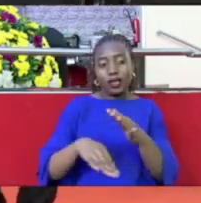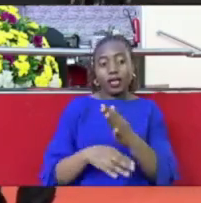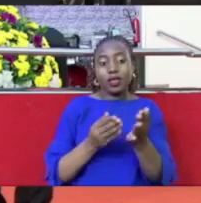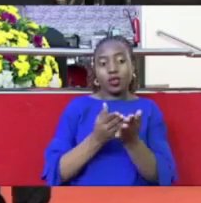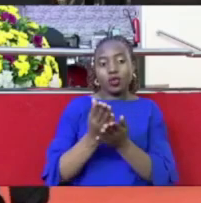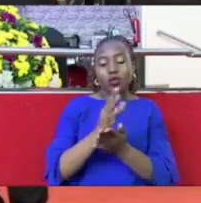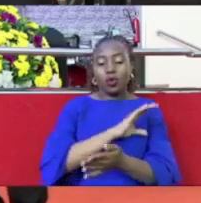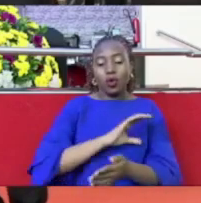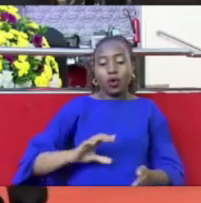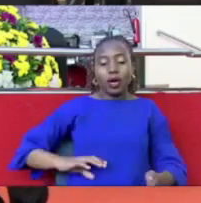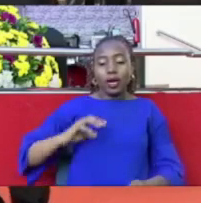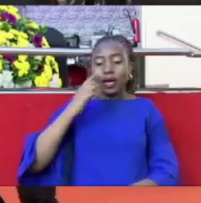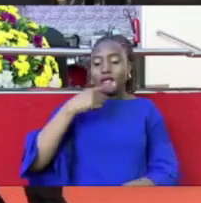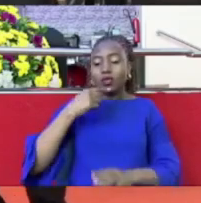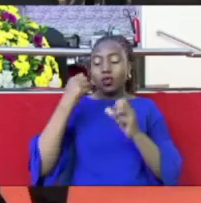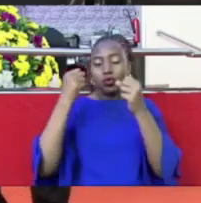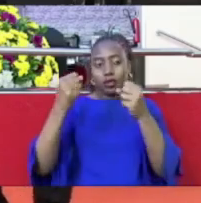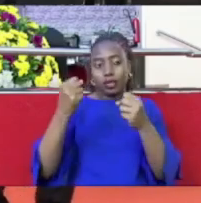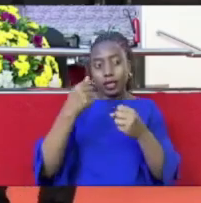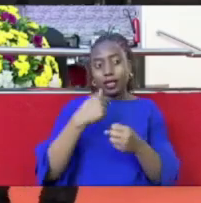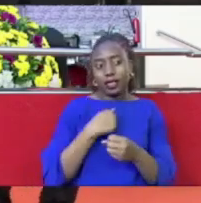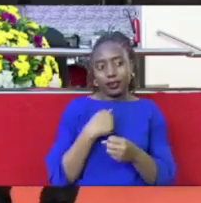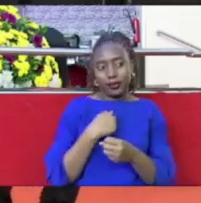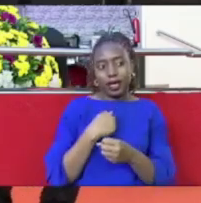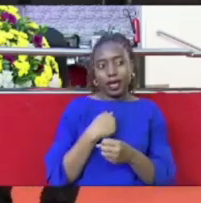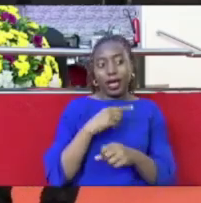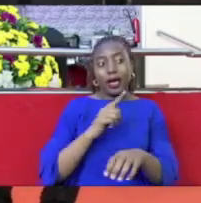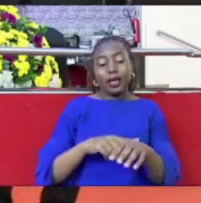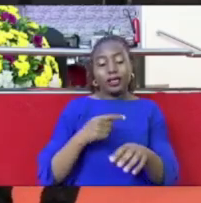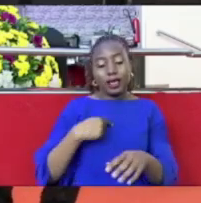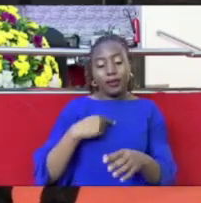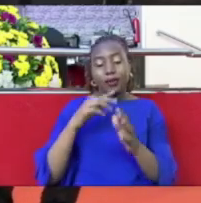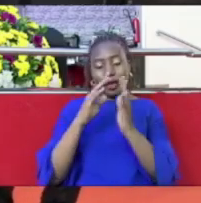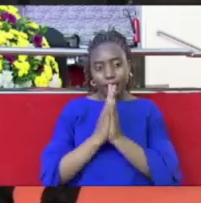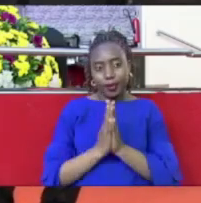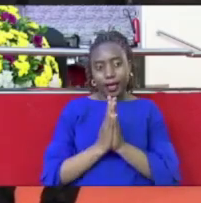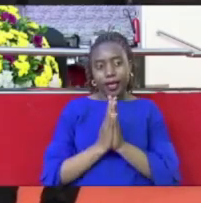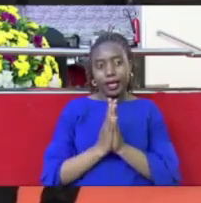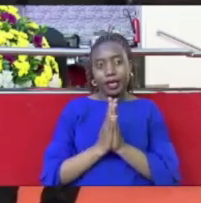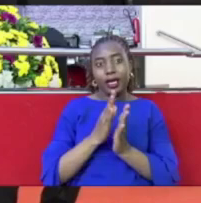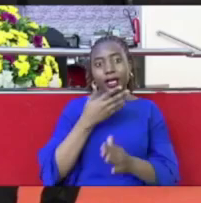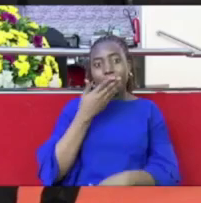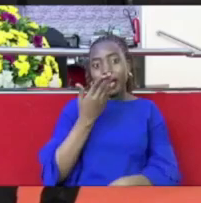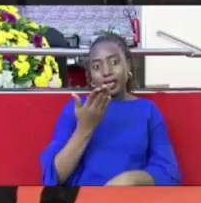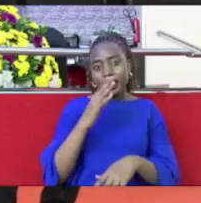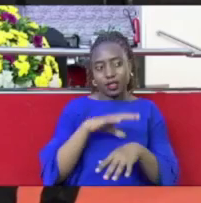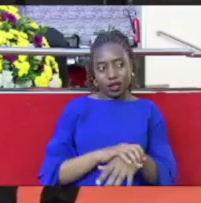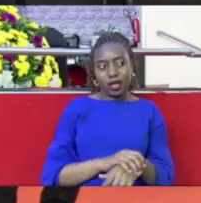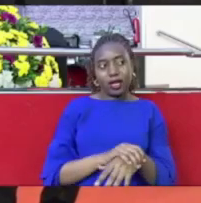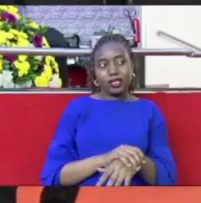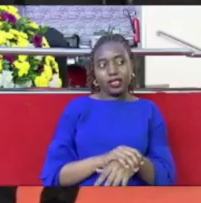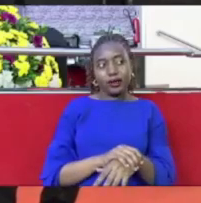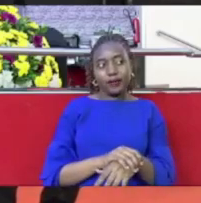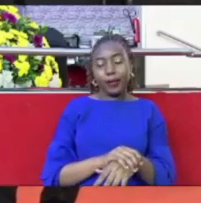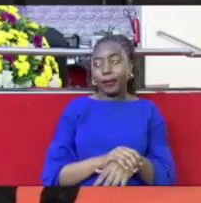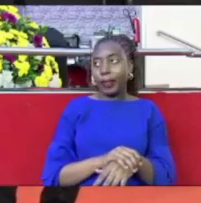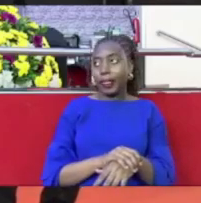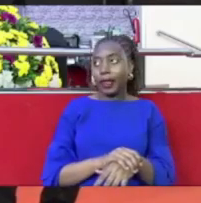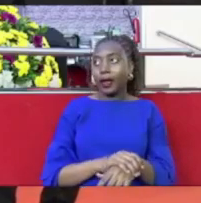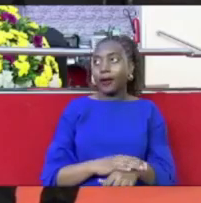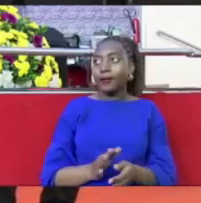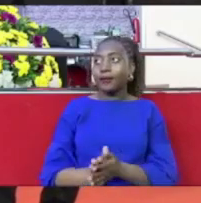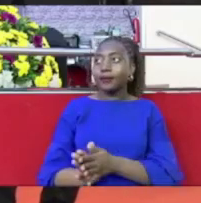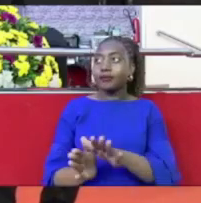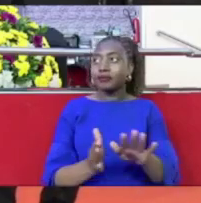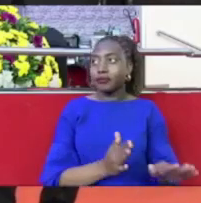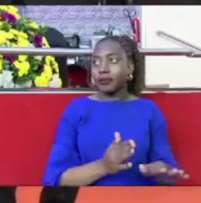I pray, he answers my prayer. Na nikiomba majibu ya maombi yangu yatajibiwa. Another prayer point we receive from the Lord's prayer